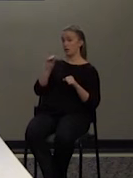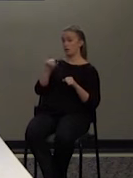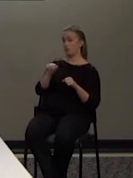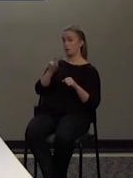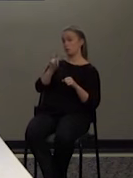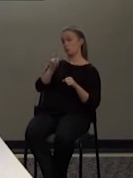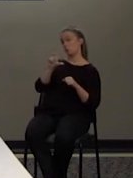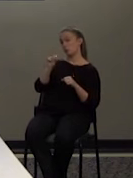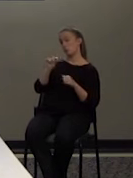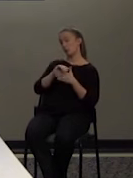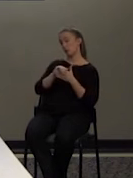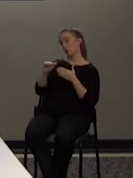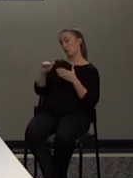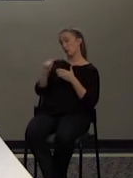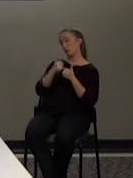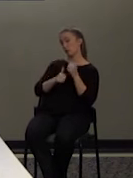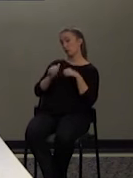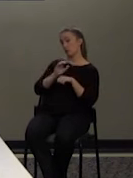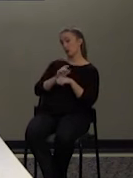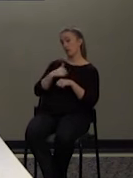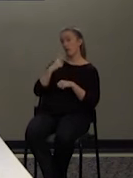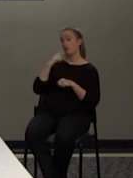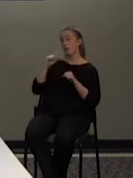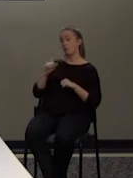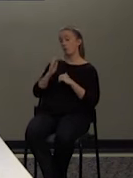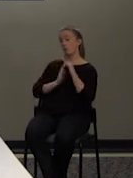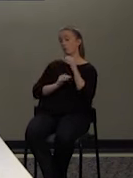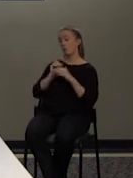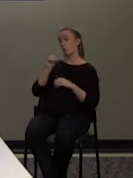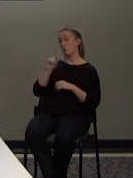time. So I think you could comfortably do $175.